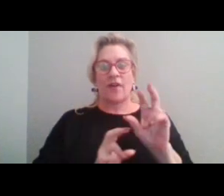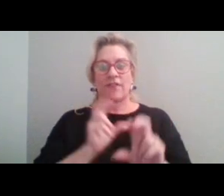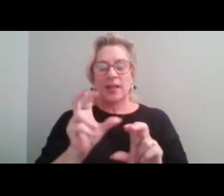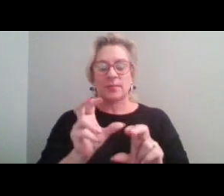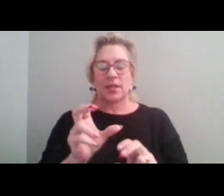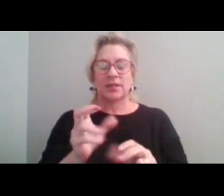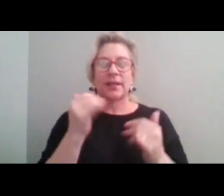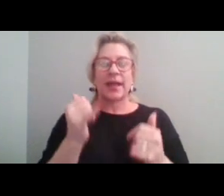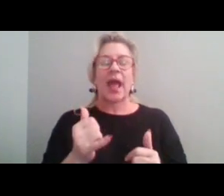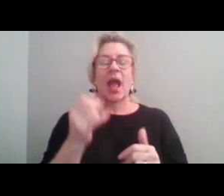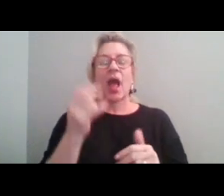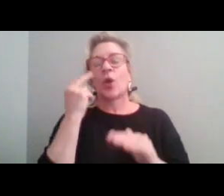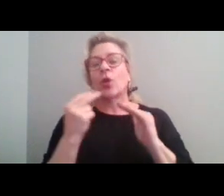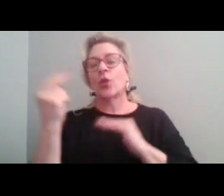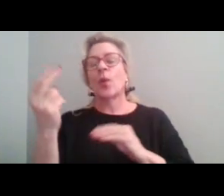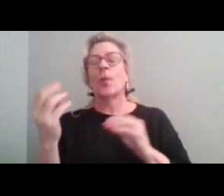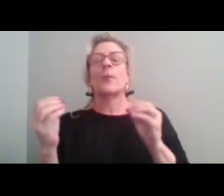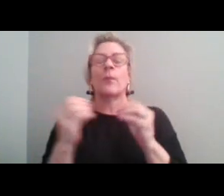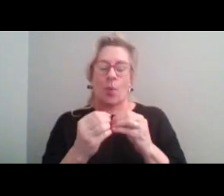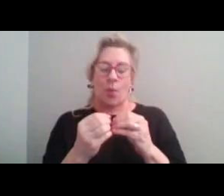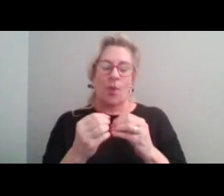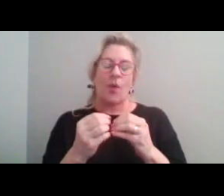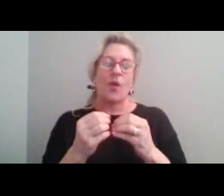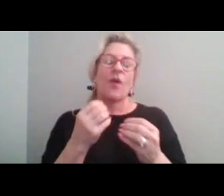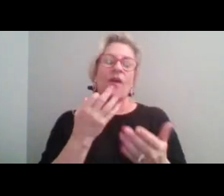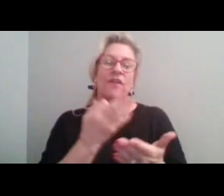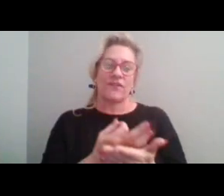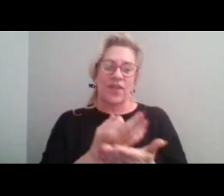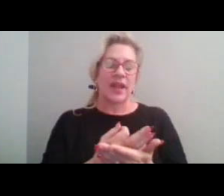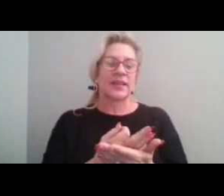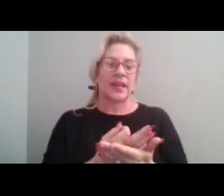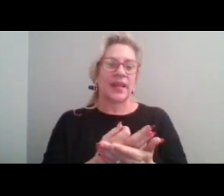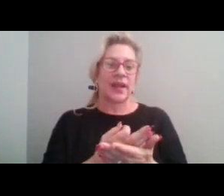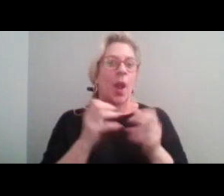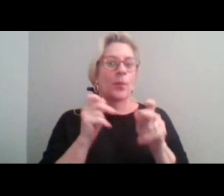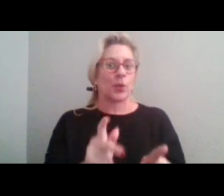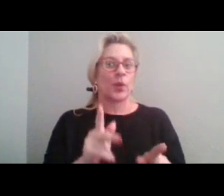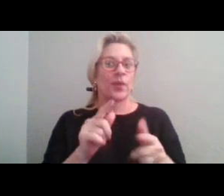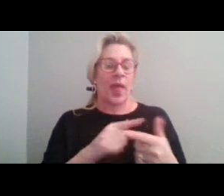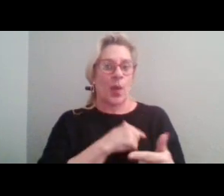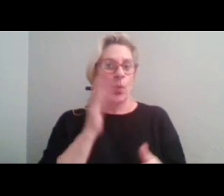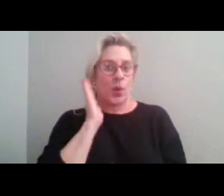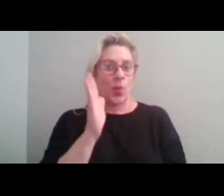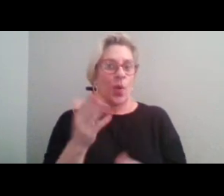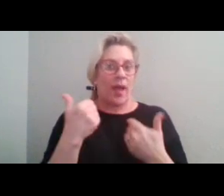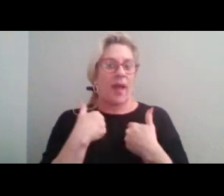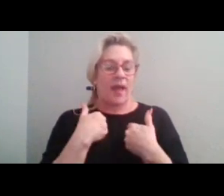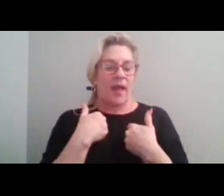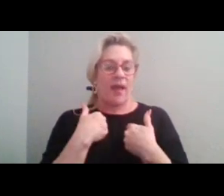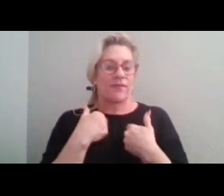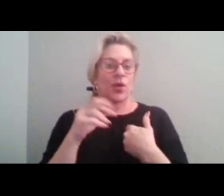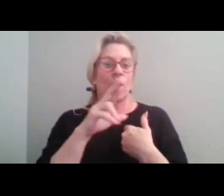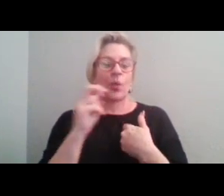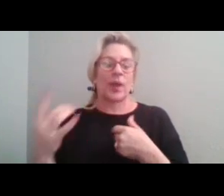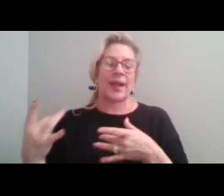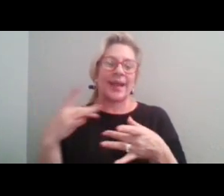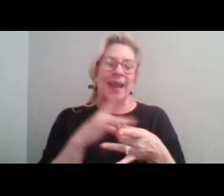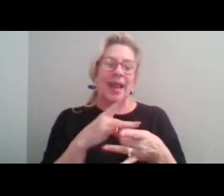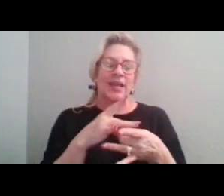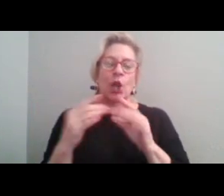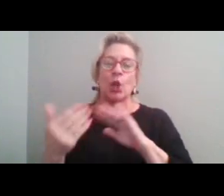ahead, there are more federal funding opportunities that are potentially going to come our way. The Reconnecting Communities